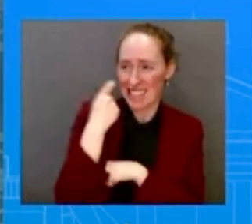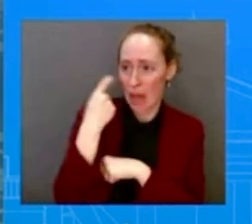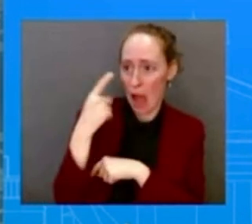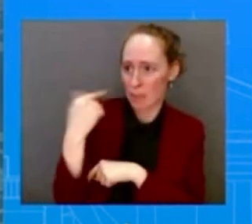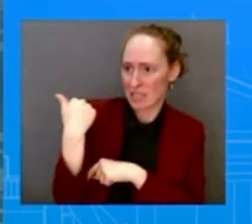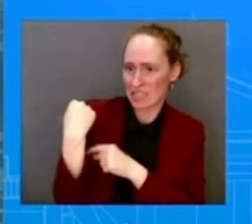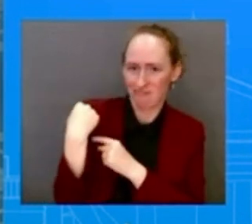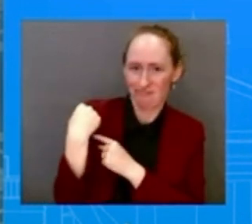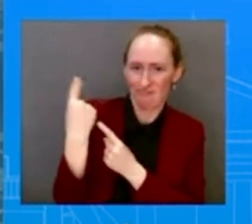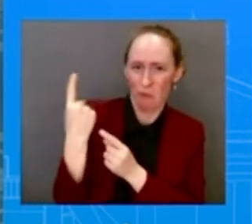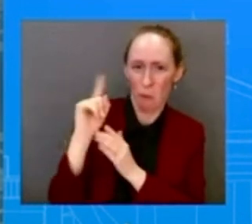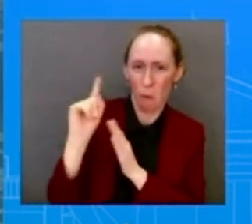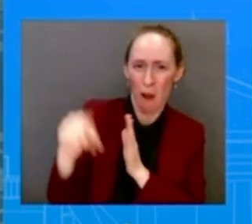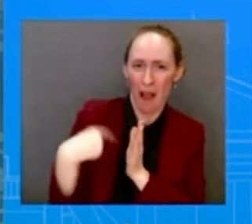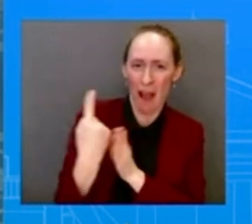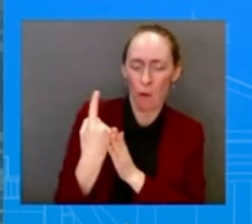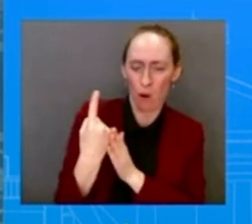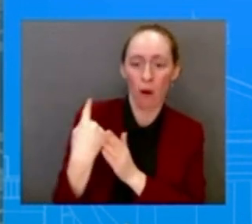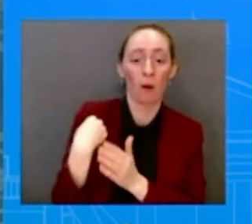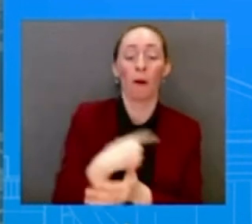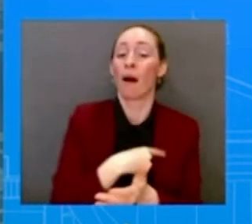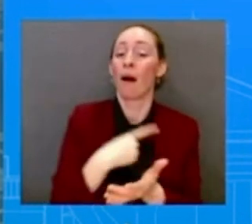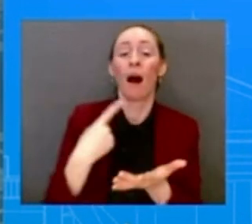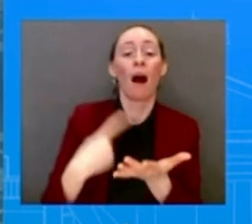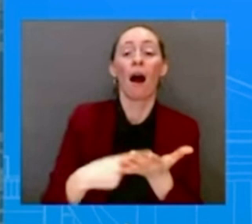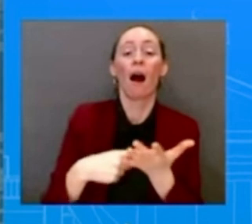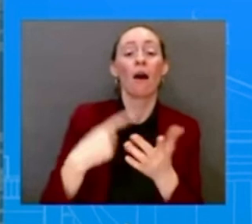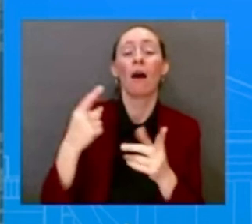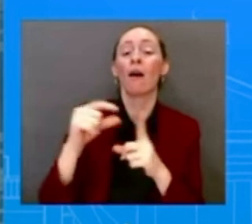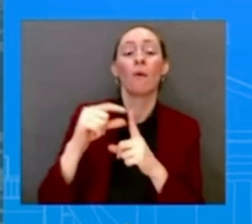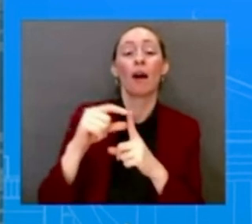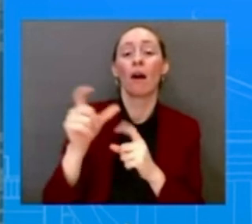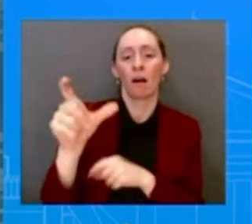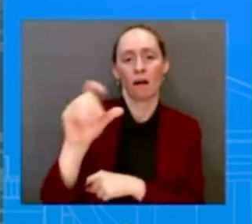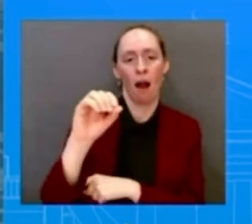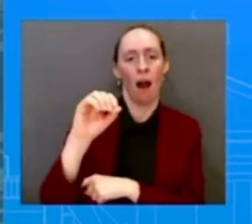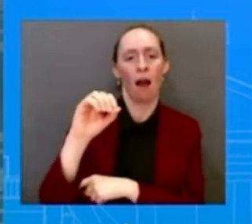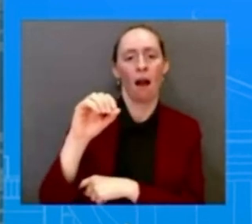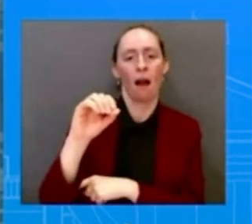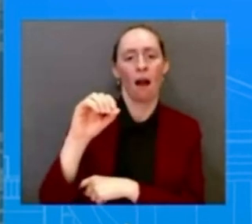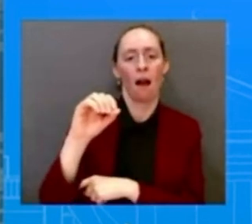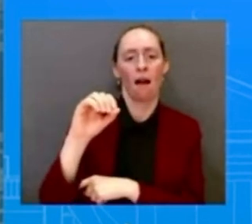the best description we have right now. We do not know who owns it,